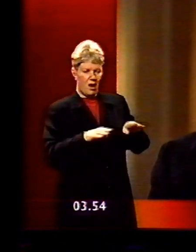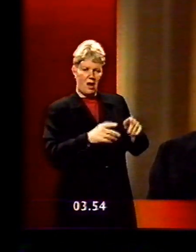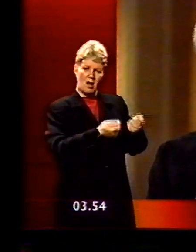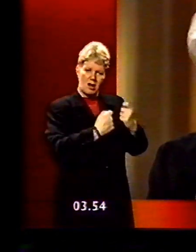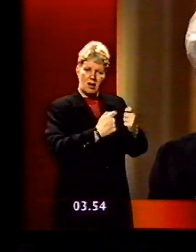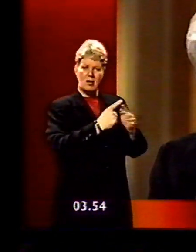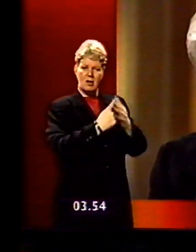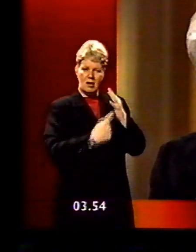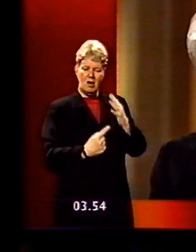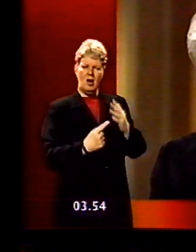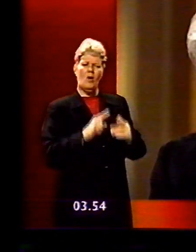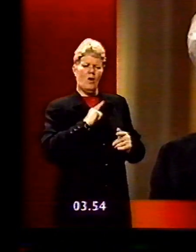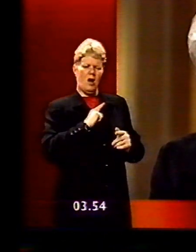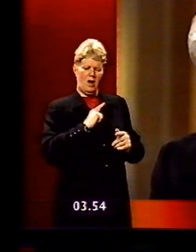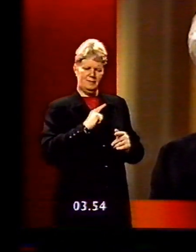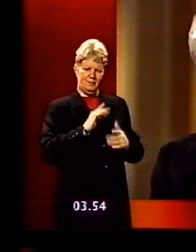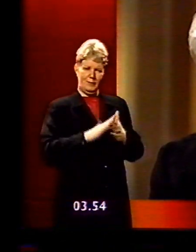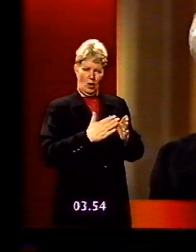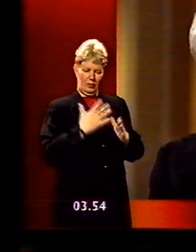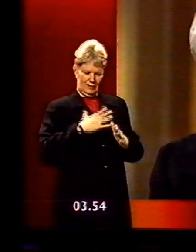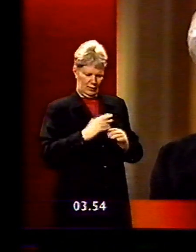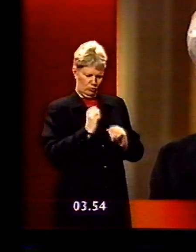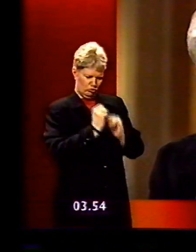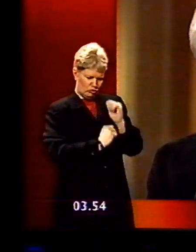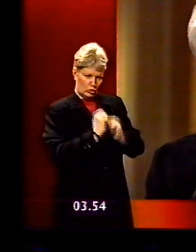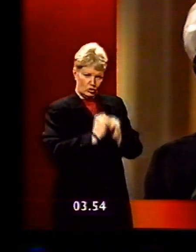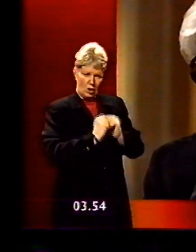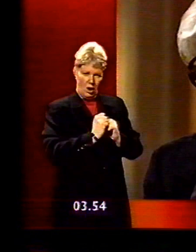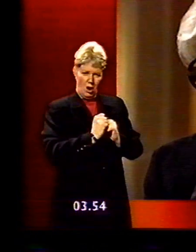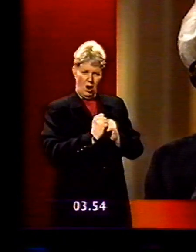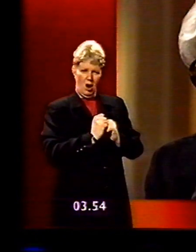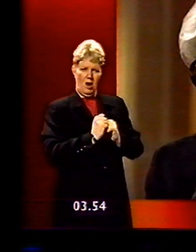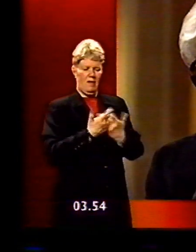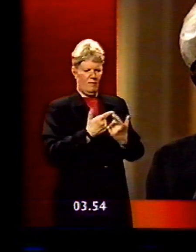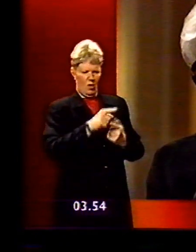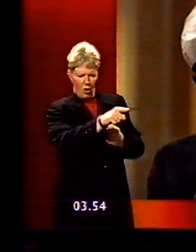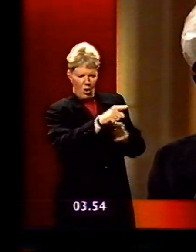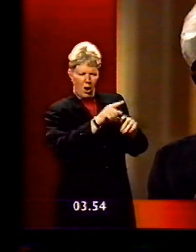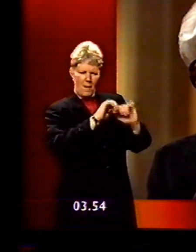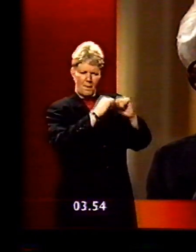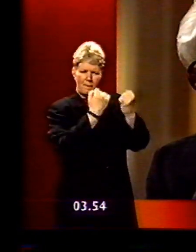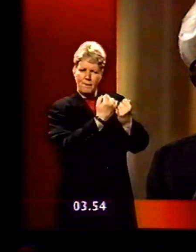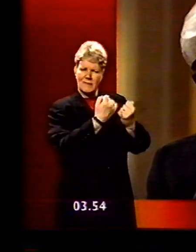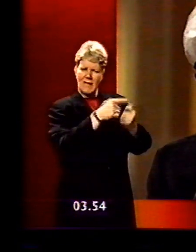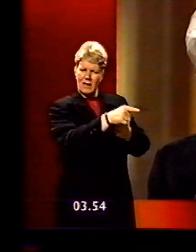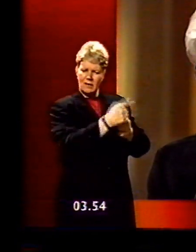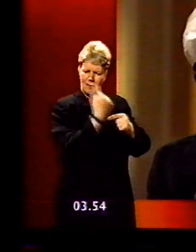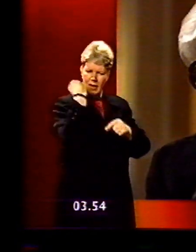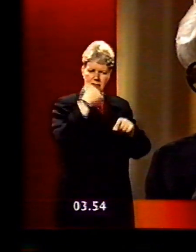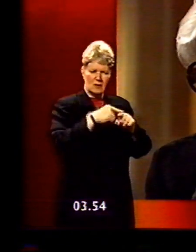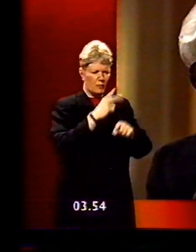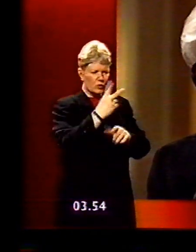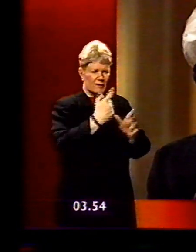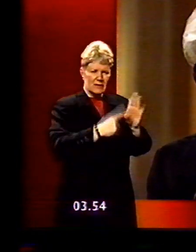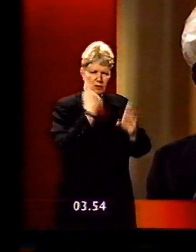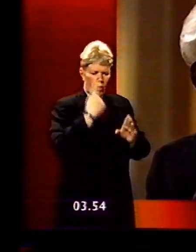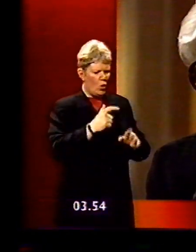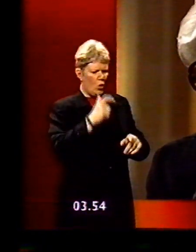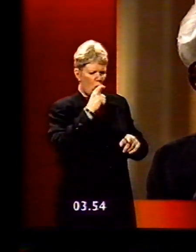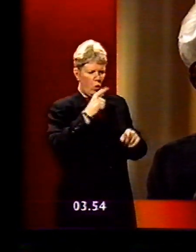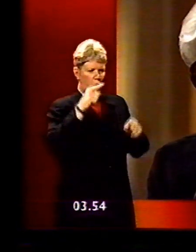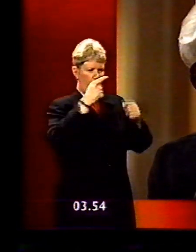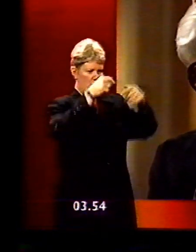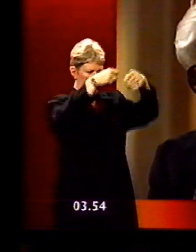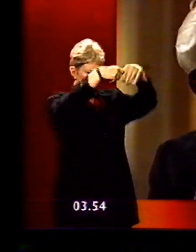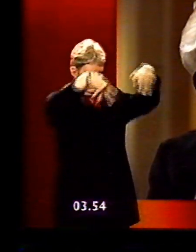to try and put together the structure of command for this national stadium and know who was there giving orders, who did the executions, who